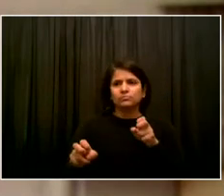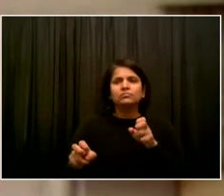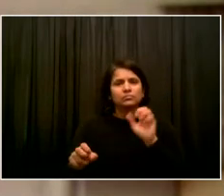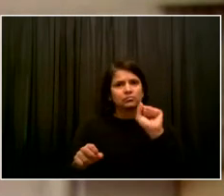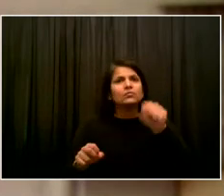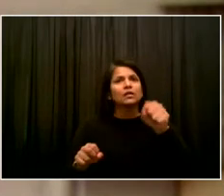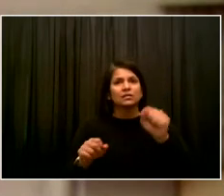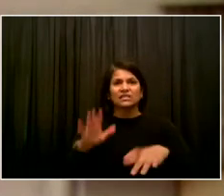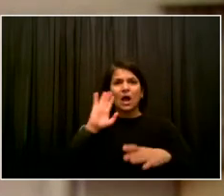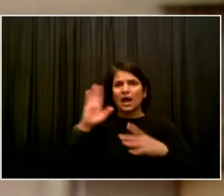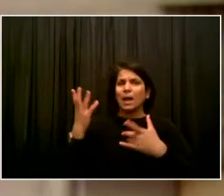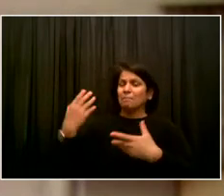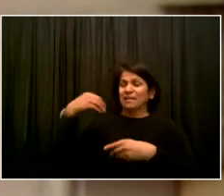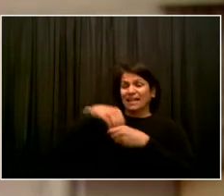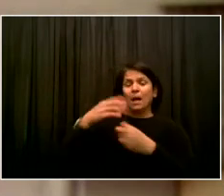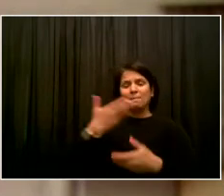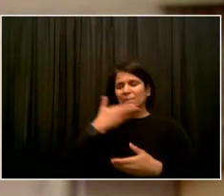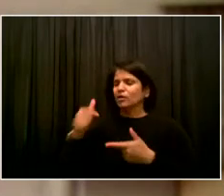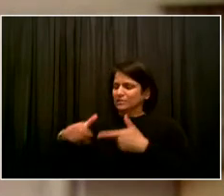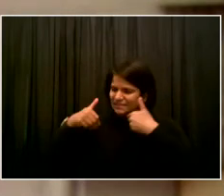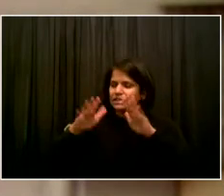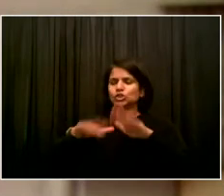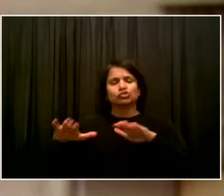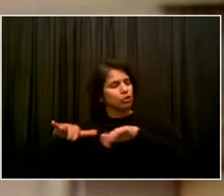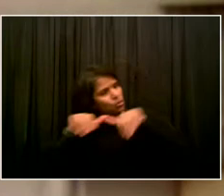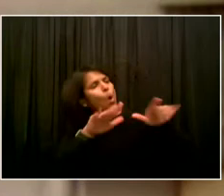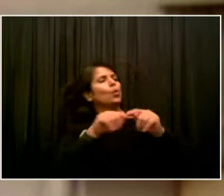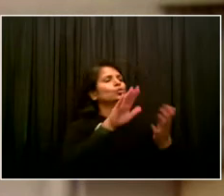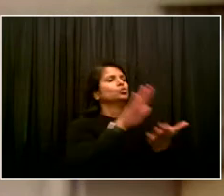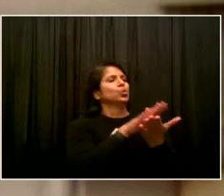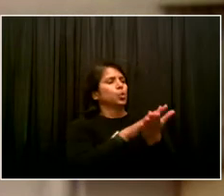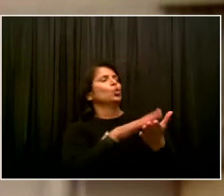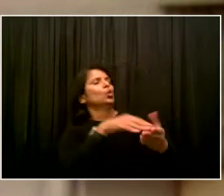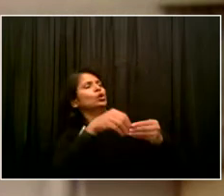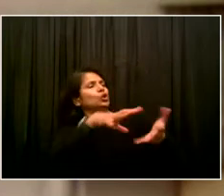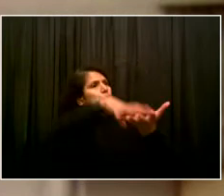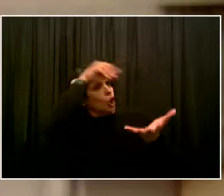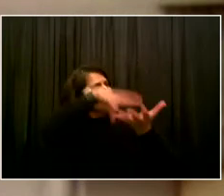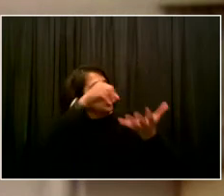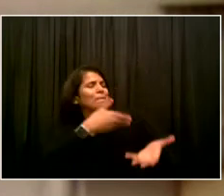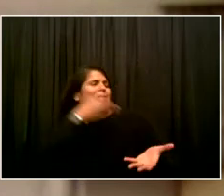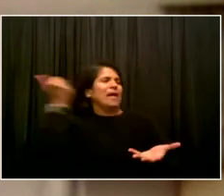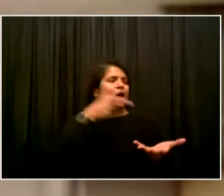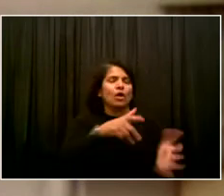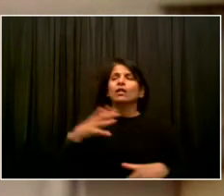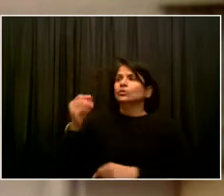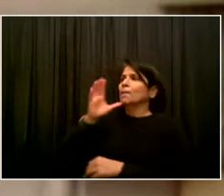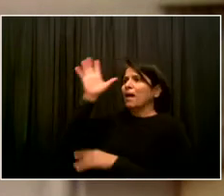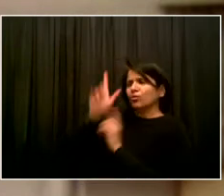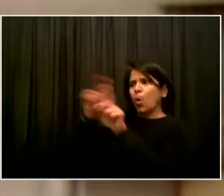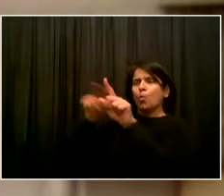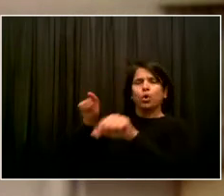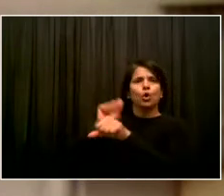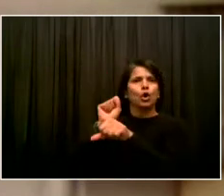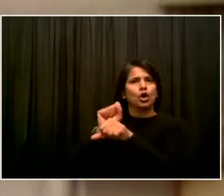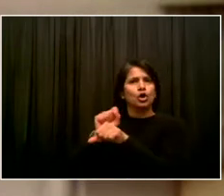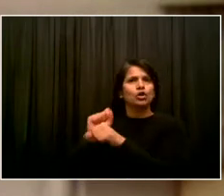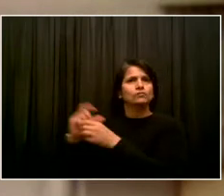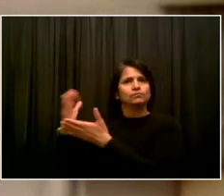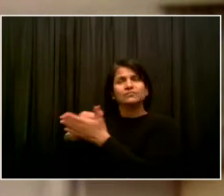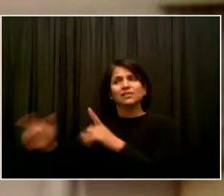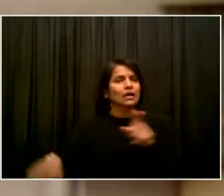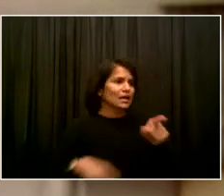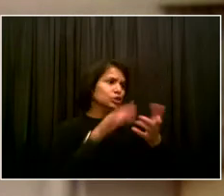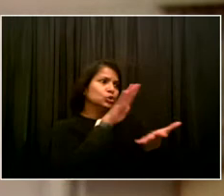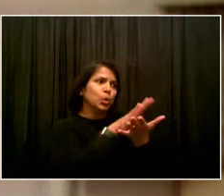statewide mask mandate for children in school to make sure they're safe. Our teachers are vaccinated. So we all have to do our part to continue, though, to make sure